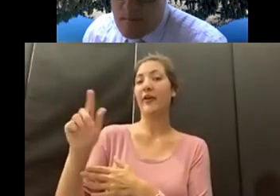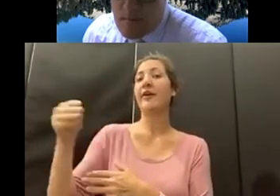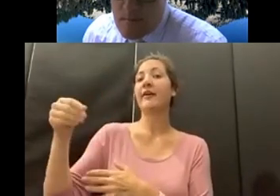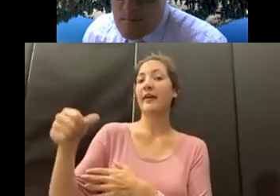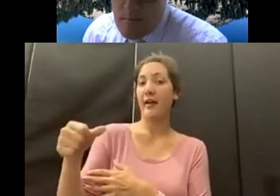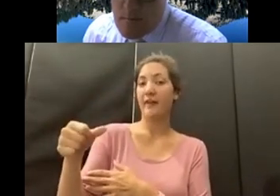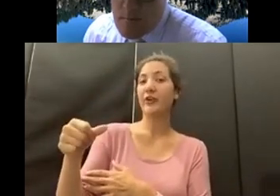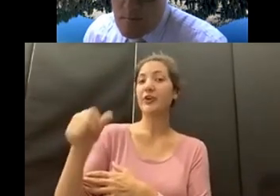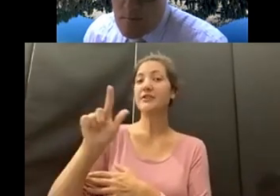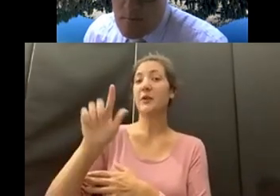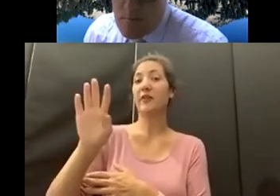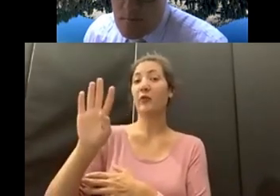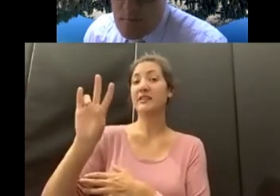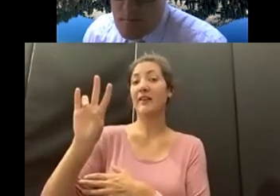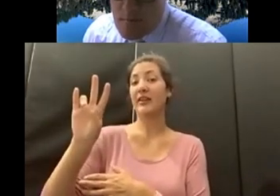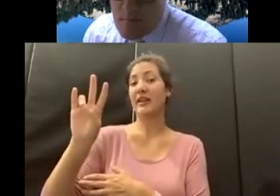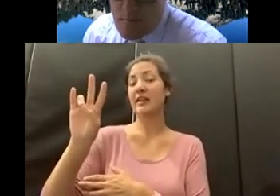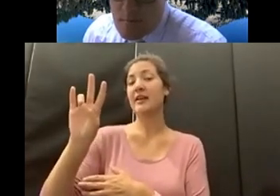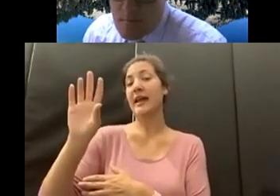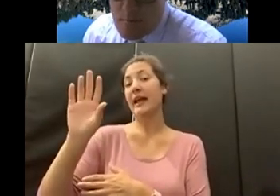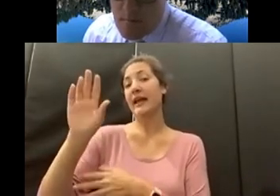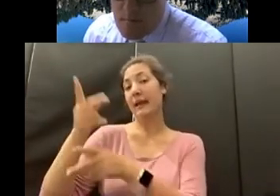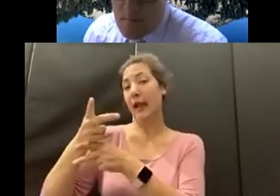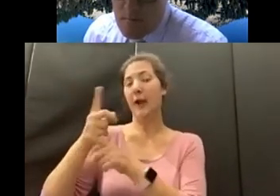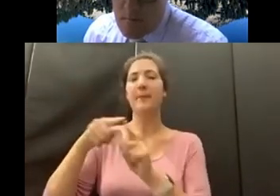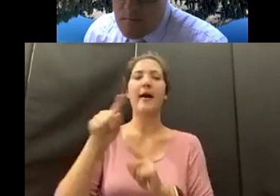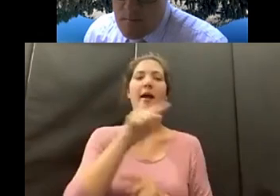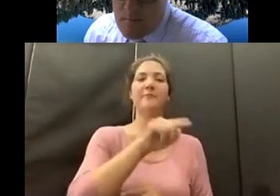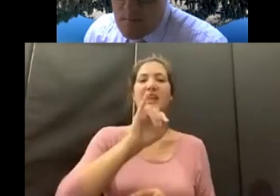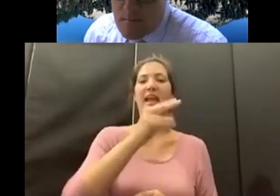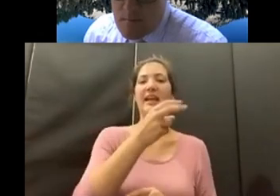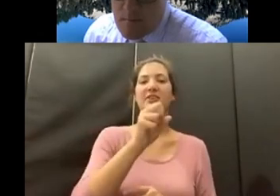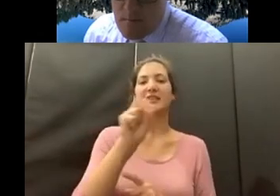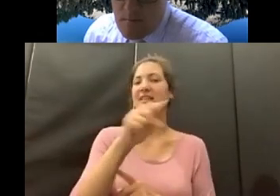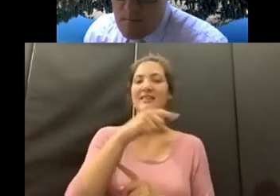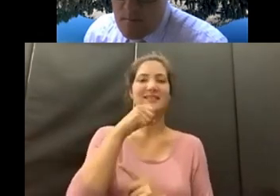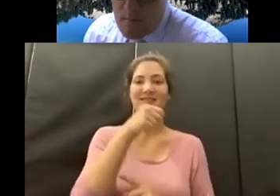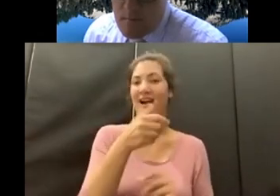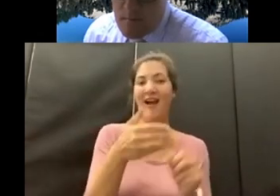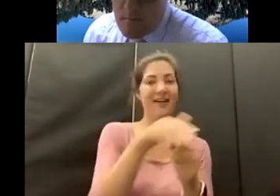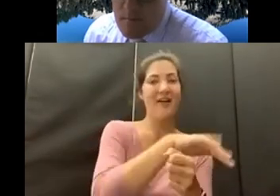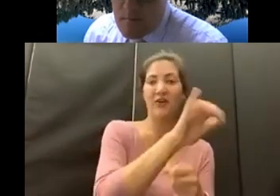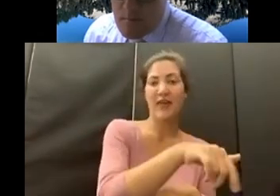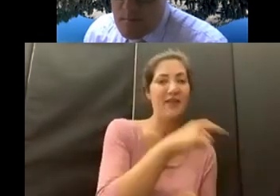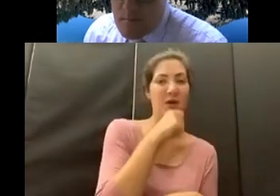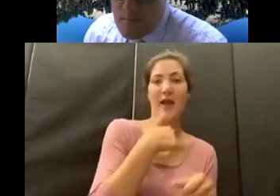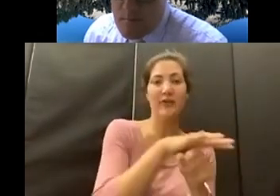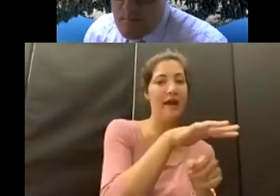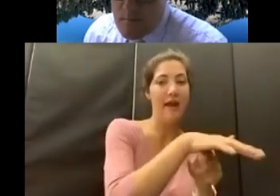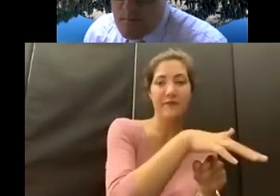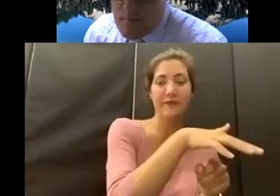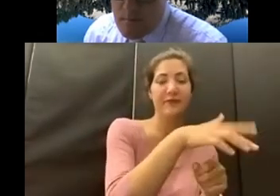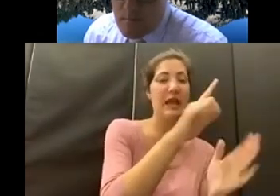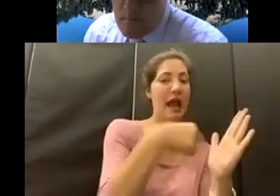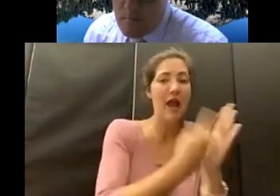Affordable housing apartments do not provide meals or medical care. Assisted living would be appropriate, but it's